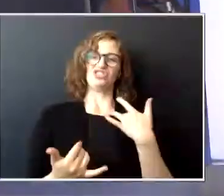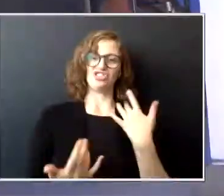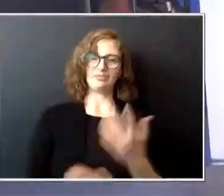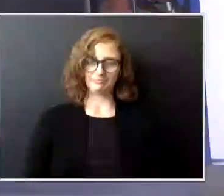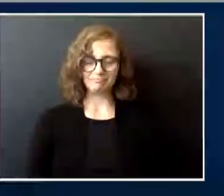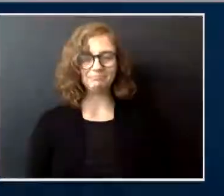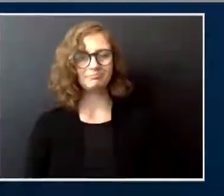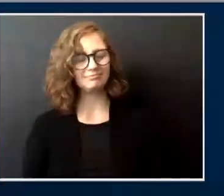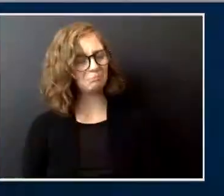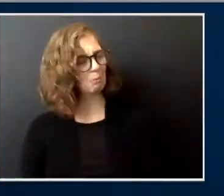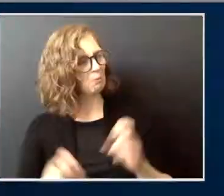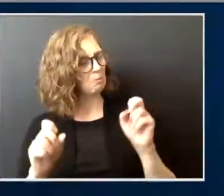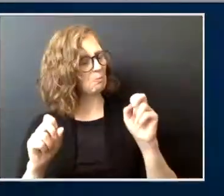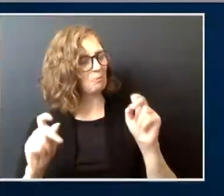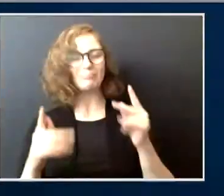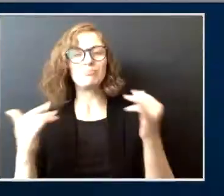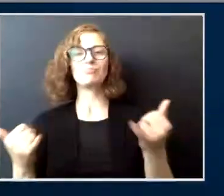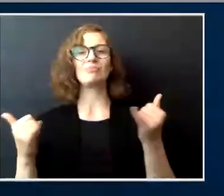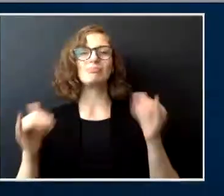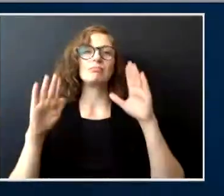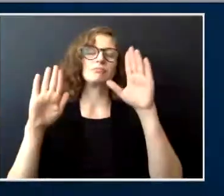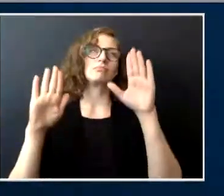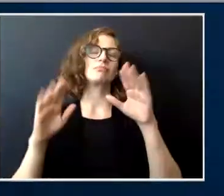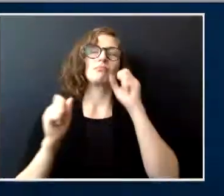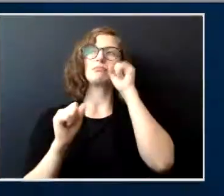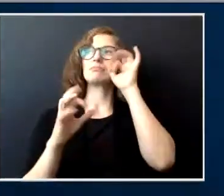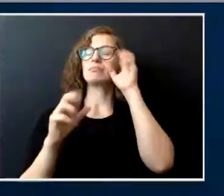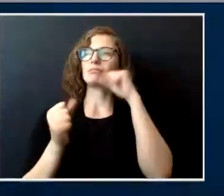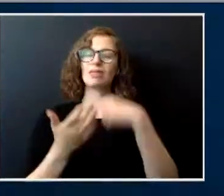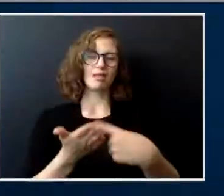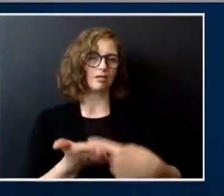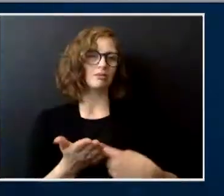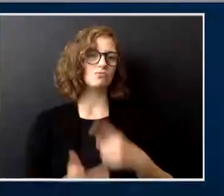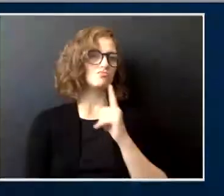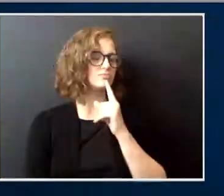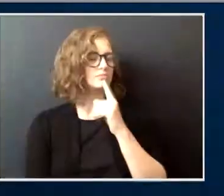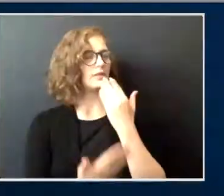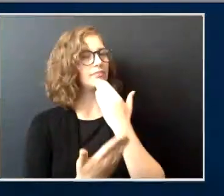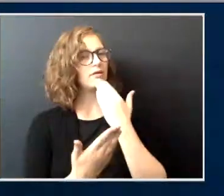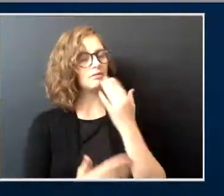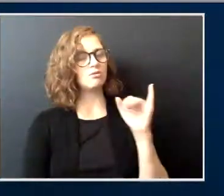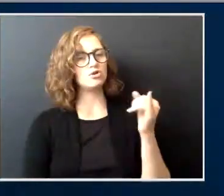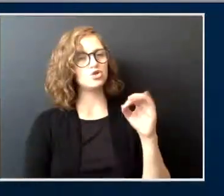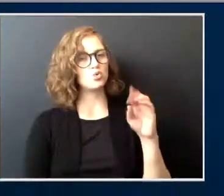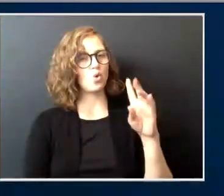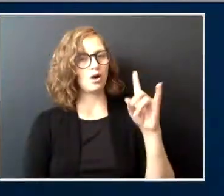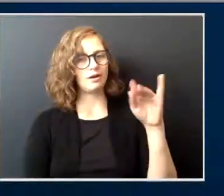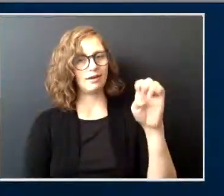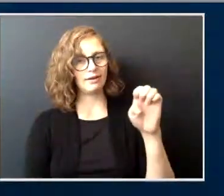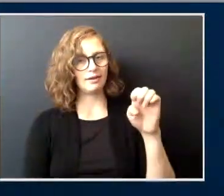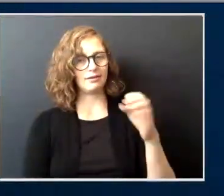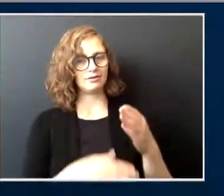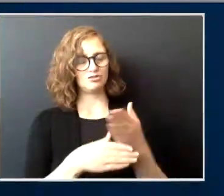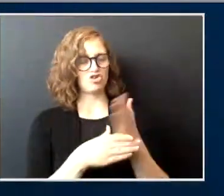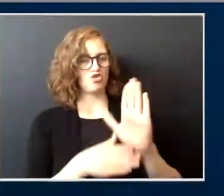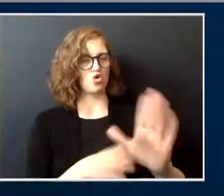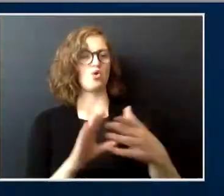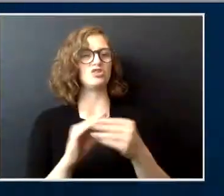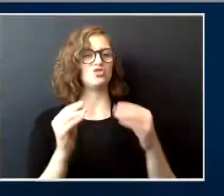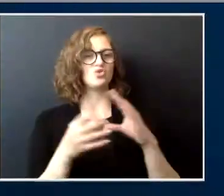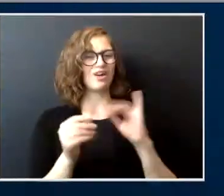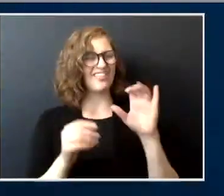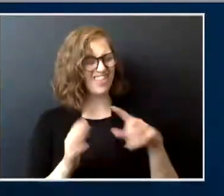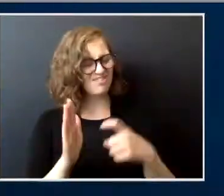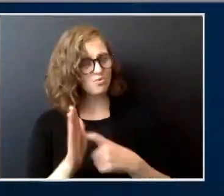amazing discussion, and I want to thank you, and really thank you, Jordy, for being on our program to tell your story. That takes a great deal of courage. Just having to be a burn patient